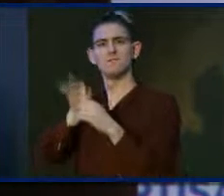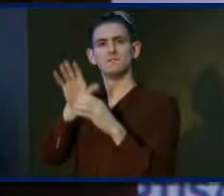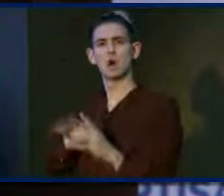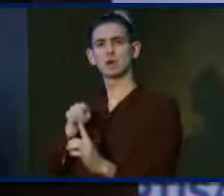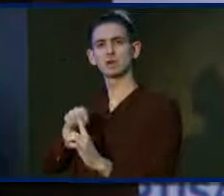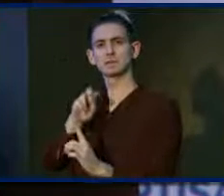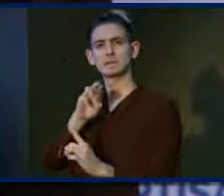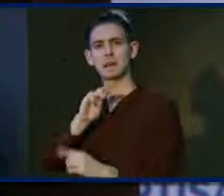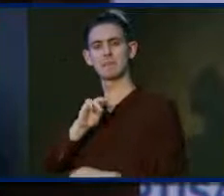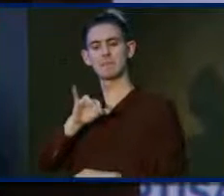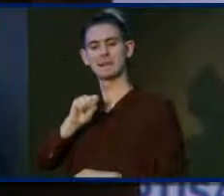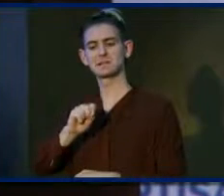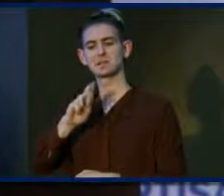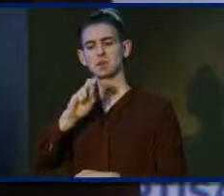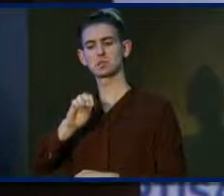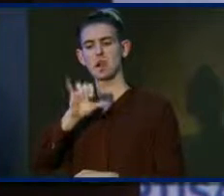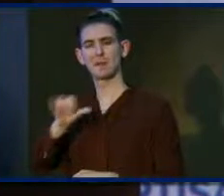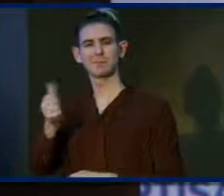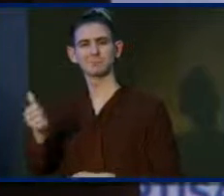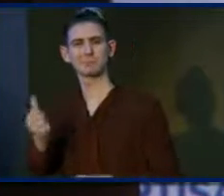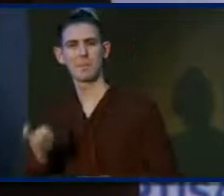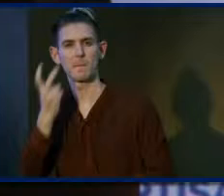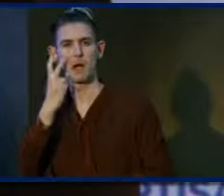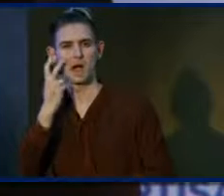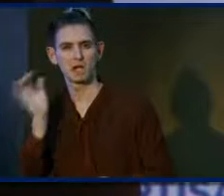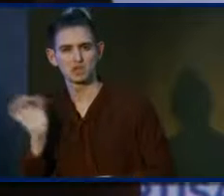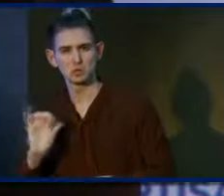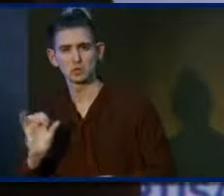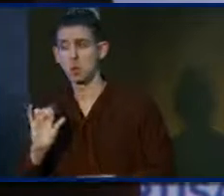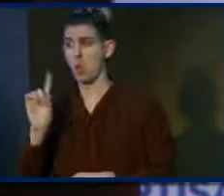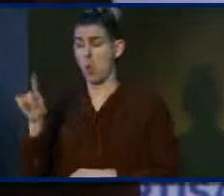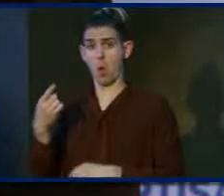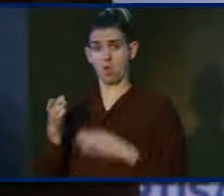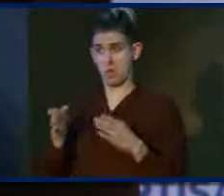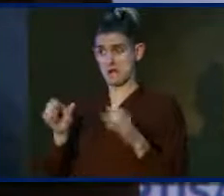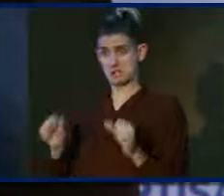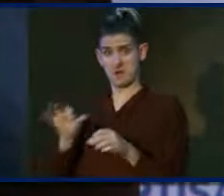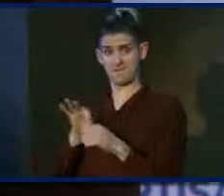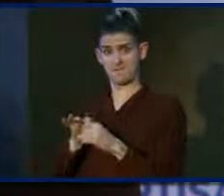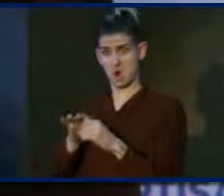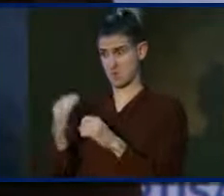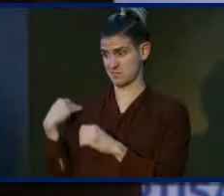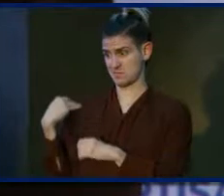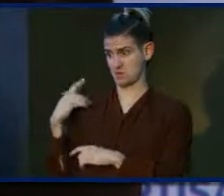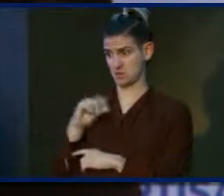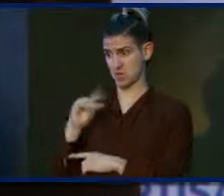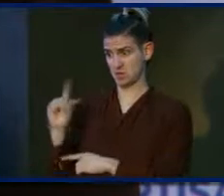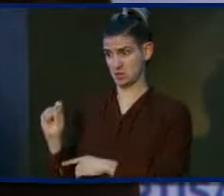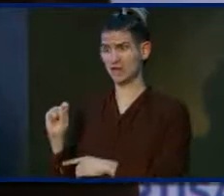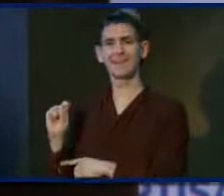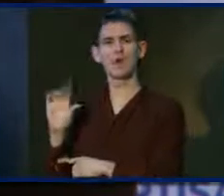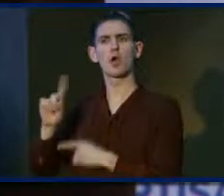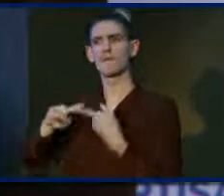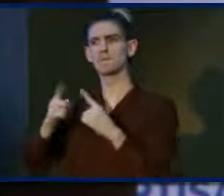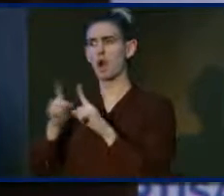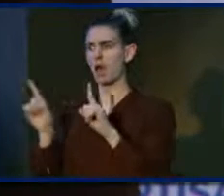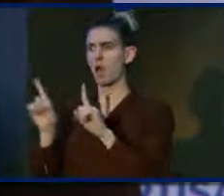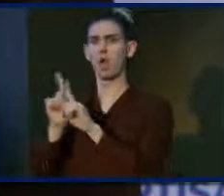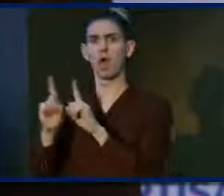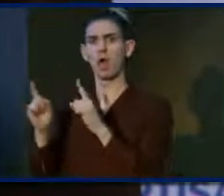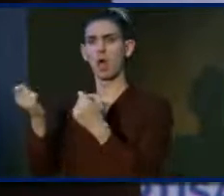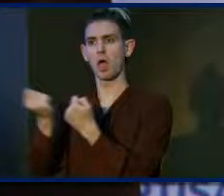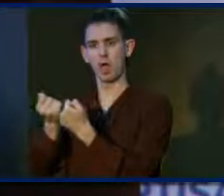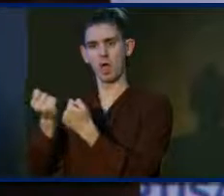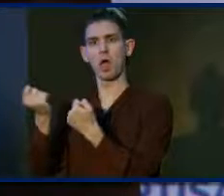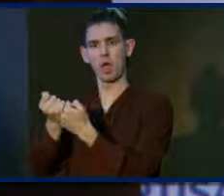only way Miss Robbie was able to vote in the 2020 elections was with the assistance of her friend. But y'all, now, under Georgia's